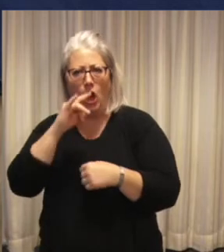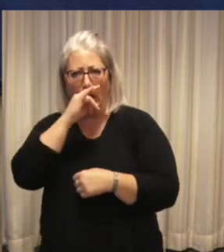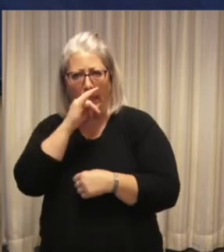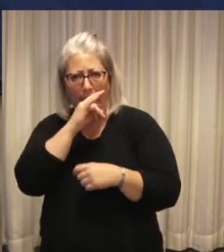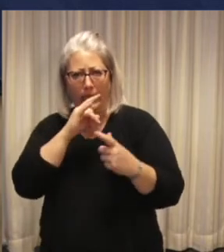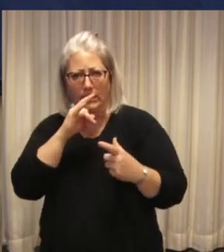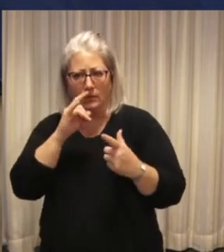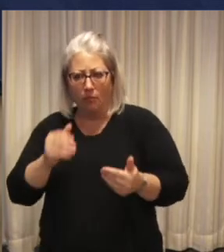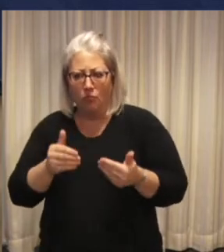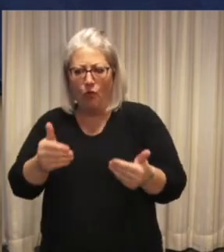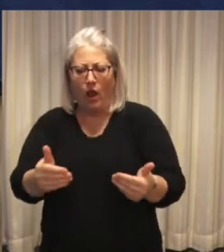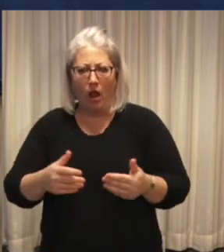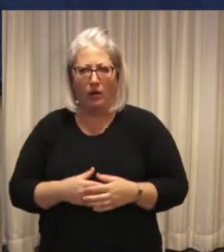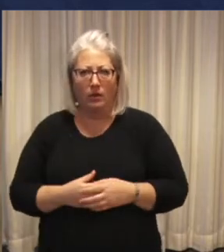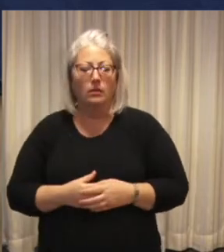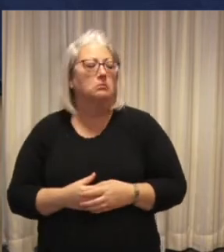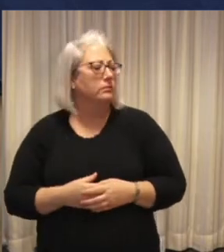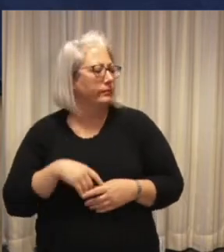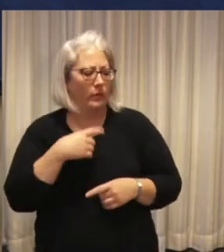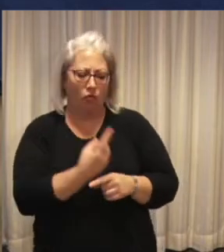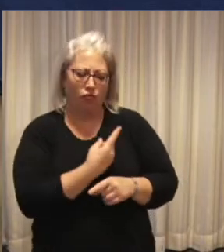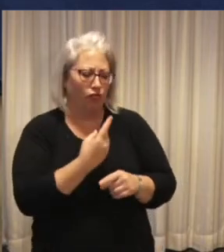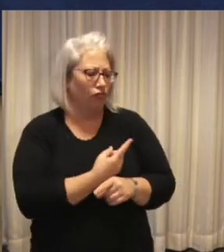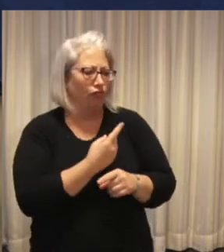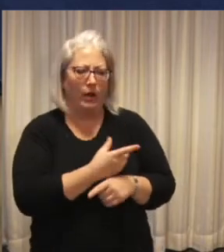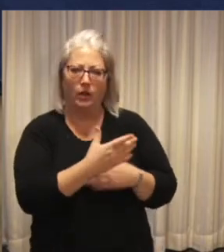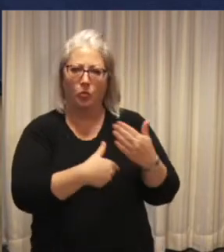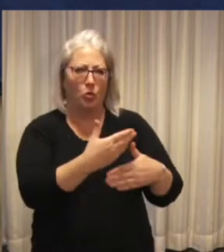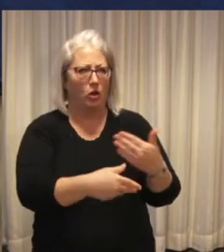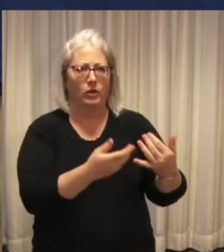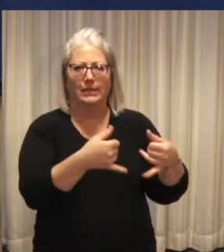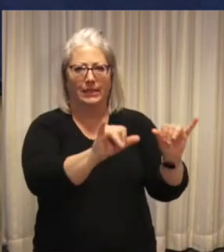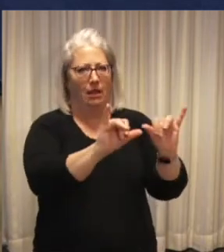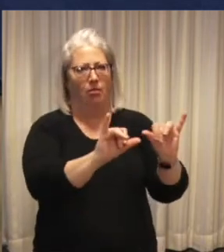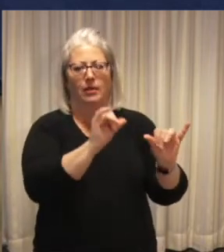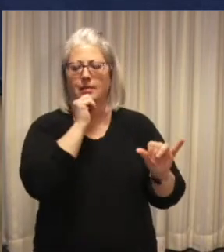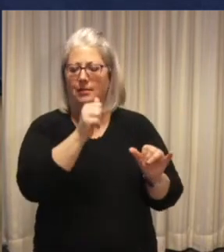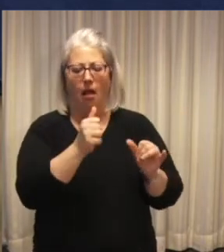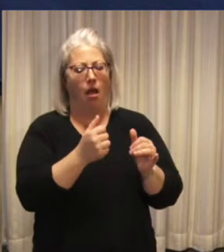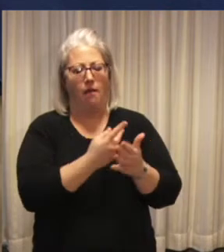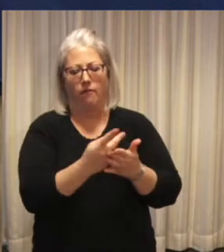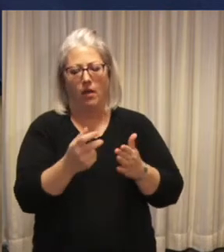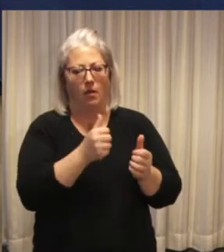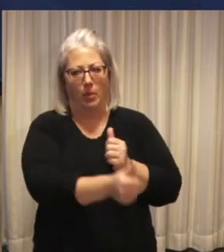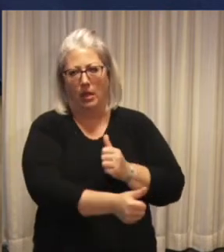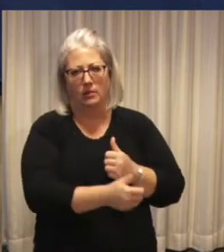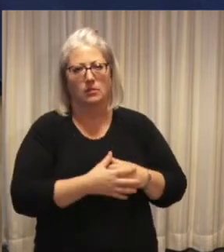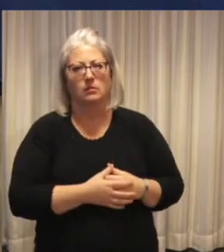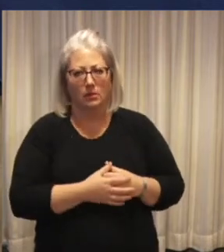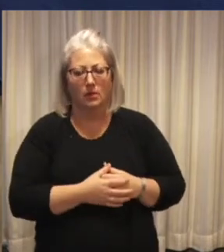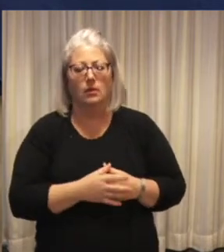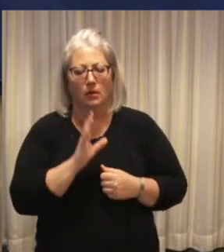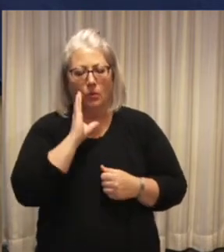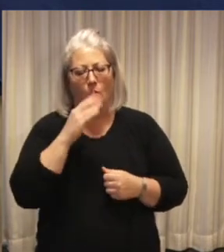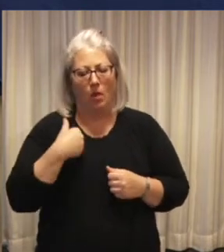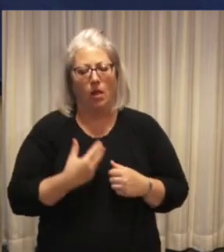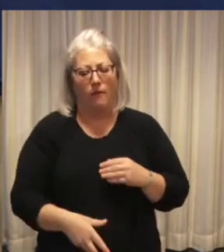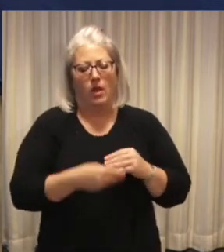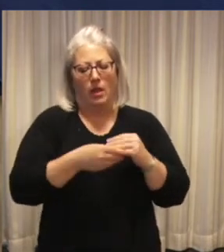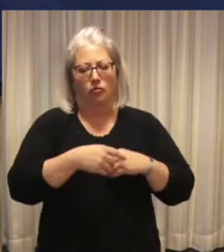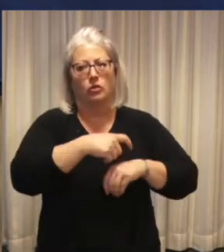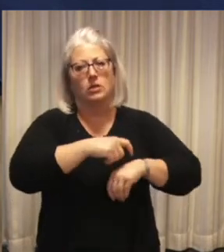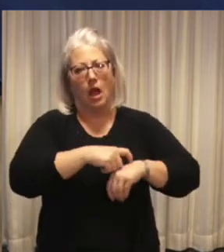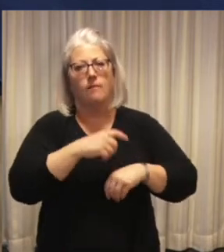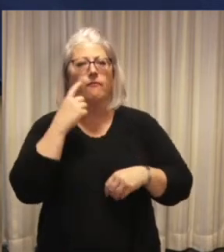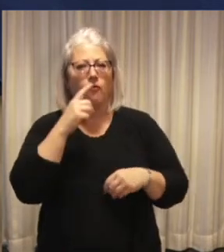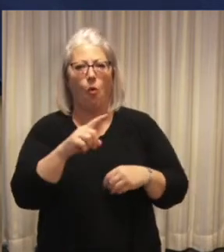with the regular grading process. We're not going to go to a pass-fail. We did extend our marking period a little extra time so students who had